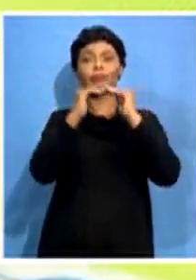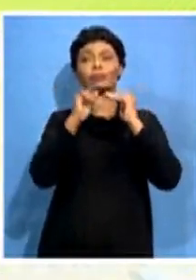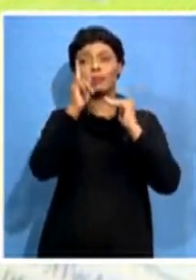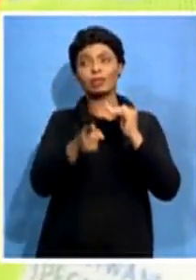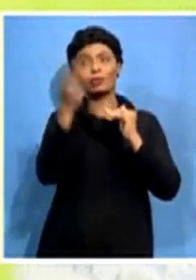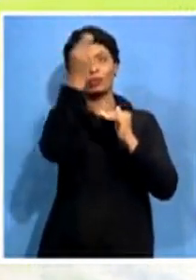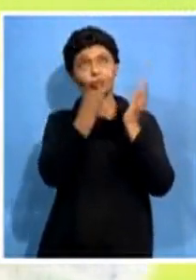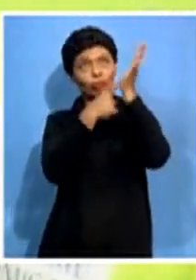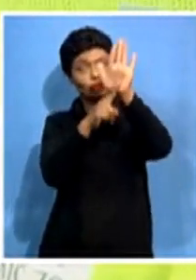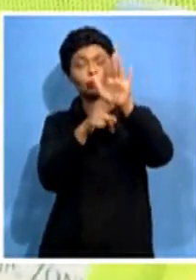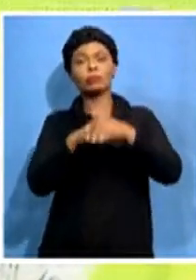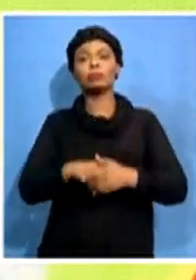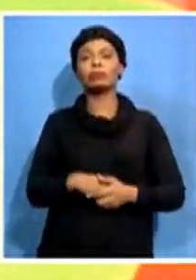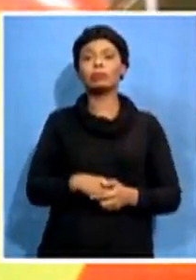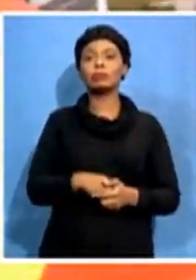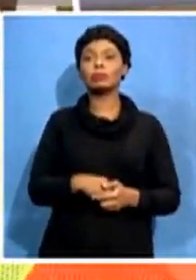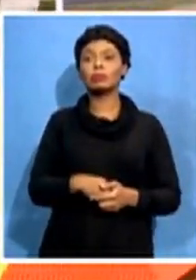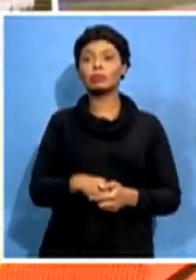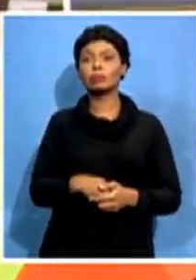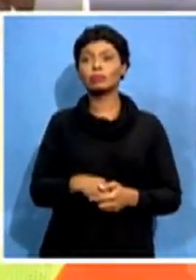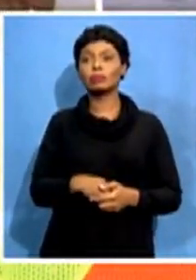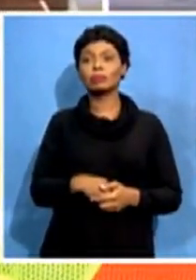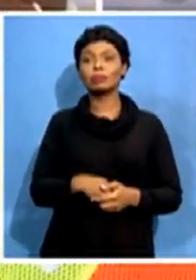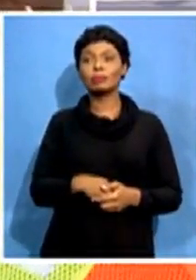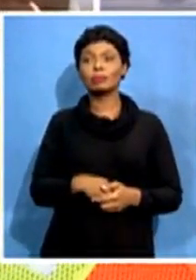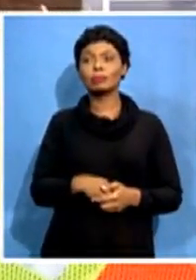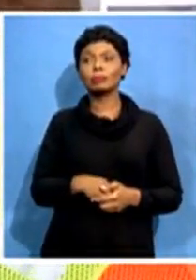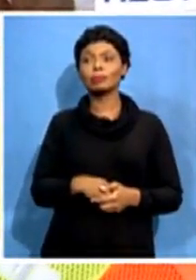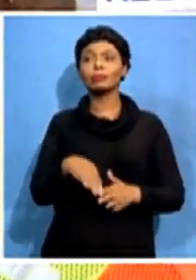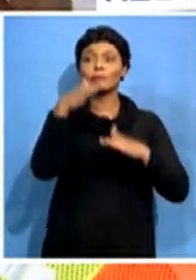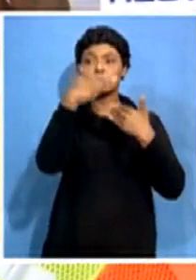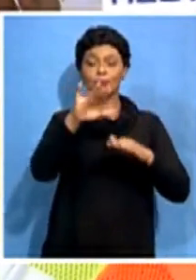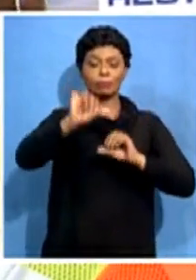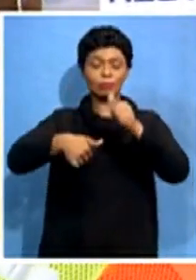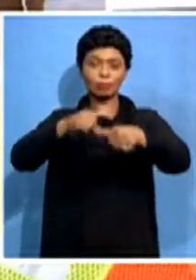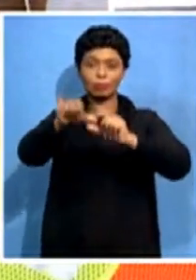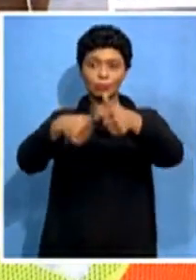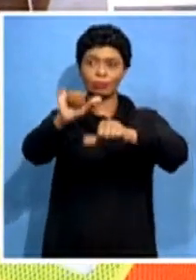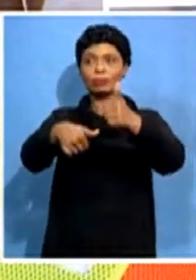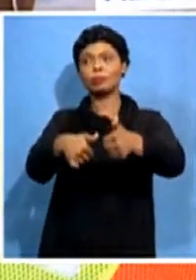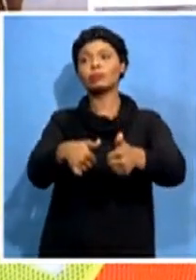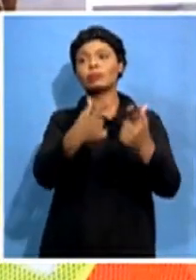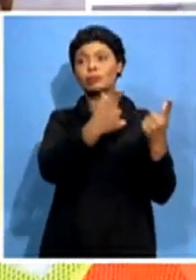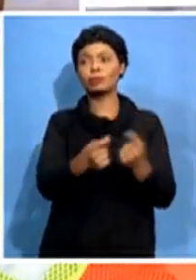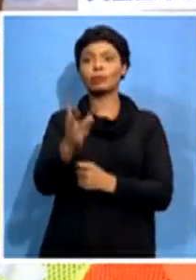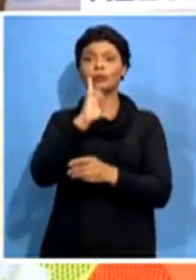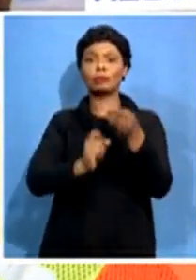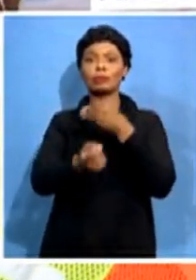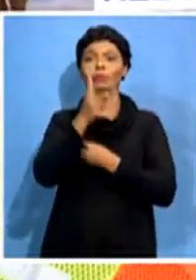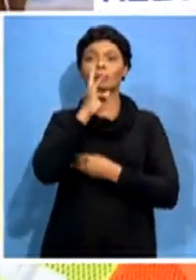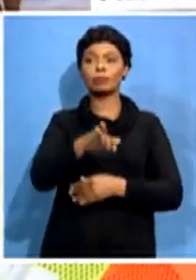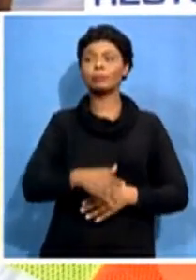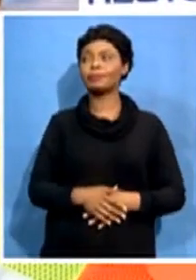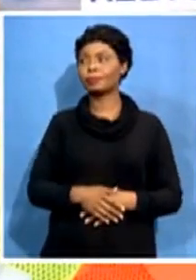a segmental approach to actually get happening as quickly as possible. Hesto Harnesses is this factory